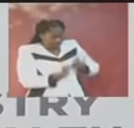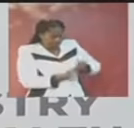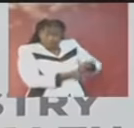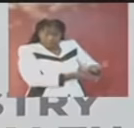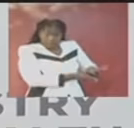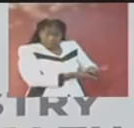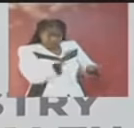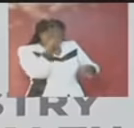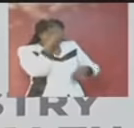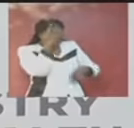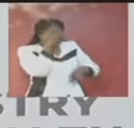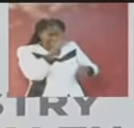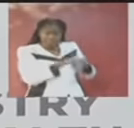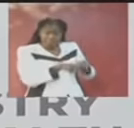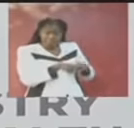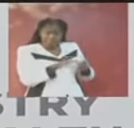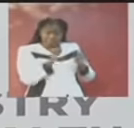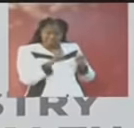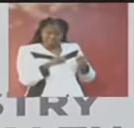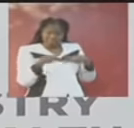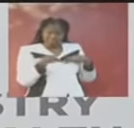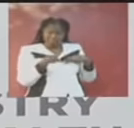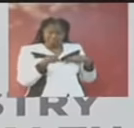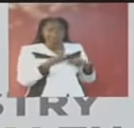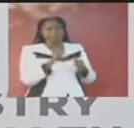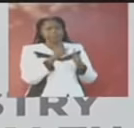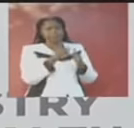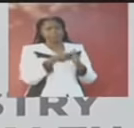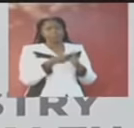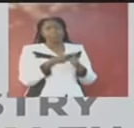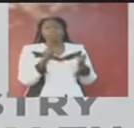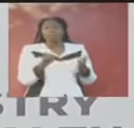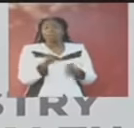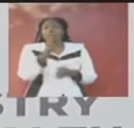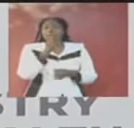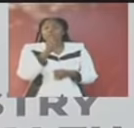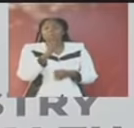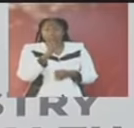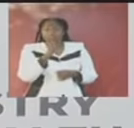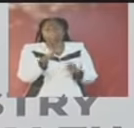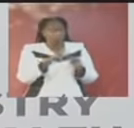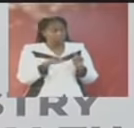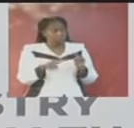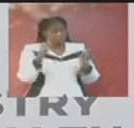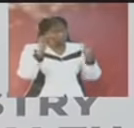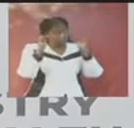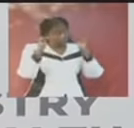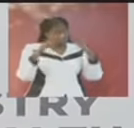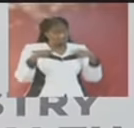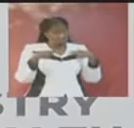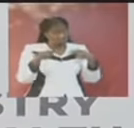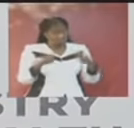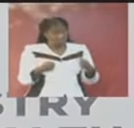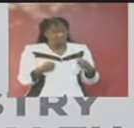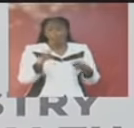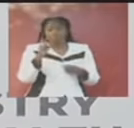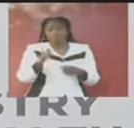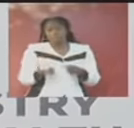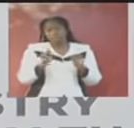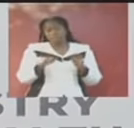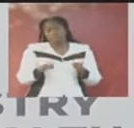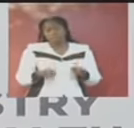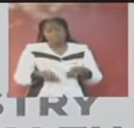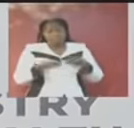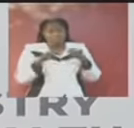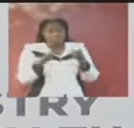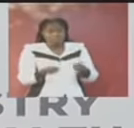the Ministry of Health physicians provide assessments, swabbing, and coverage inside the facility. The next factor